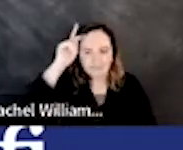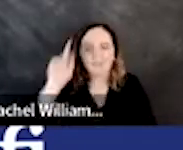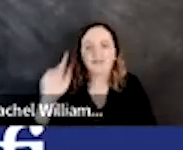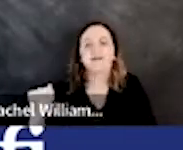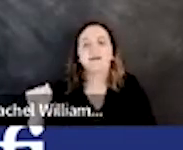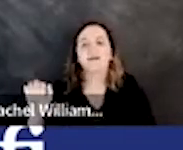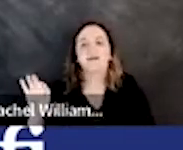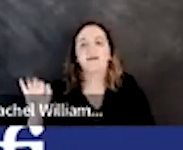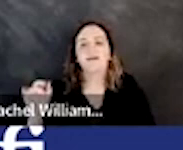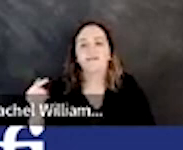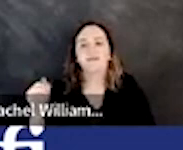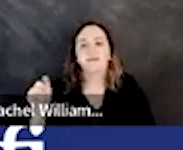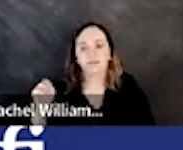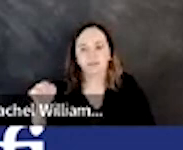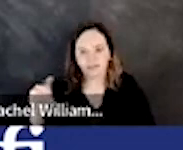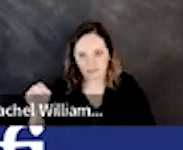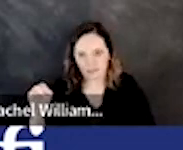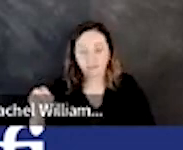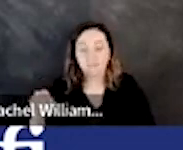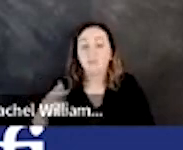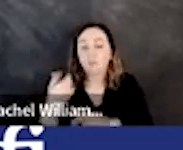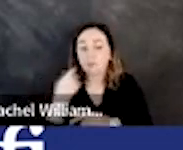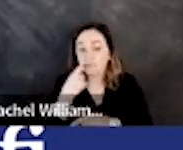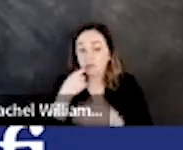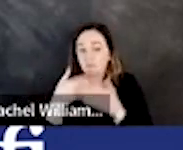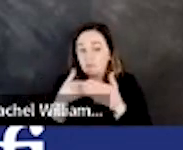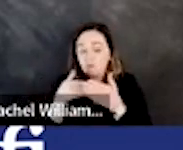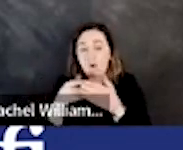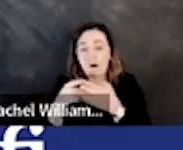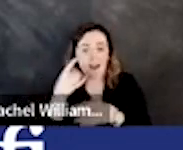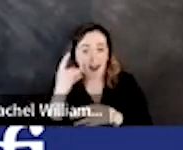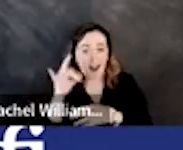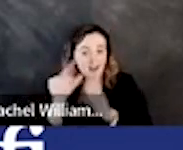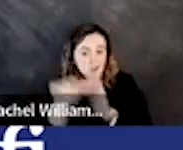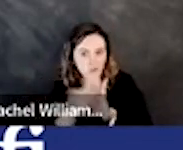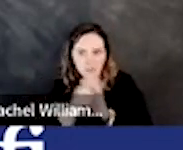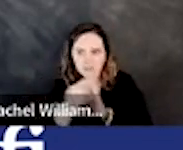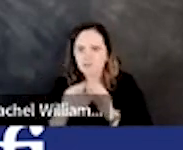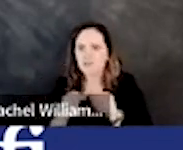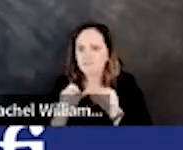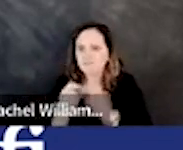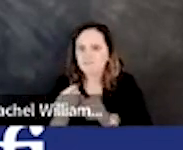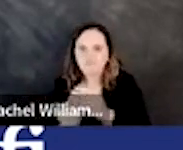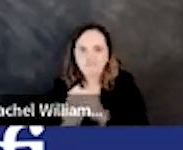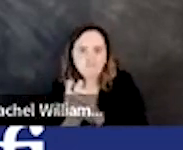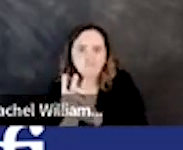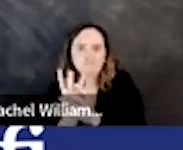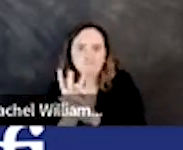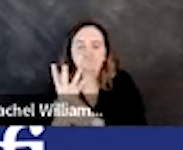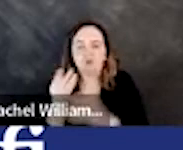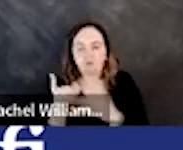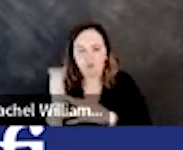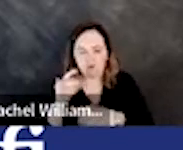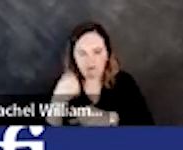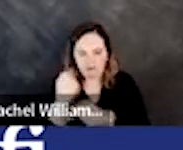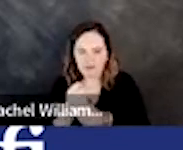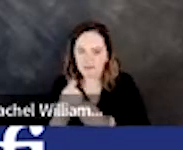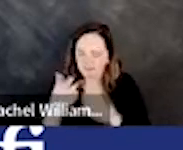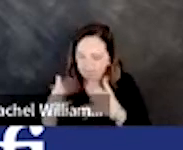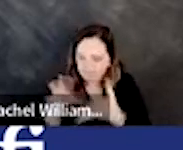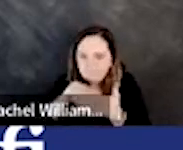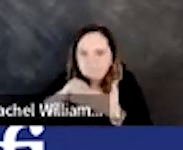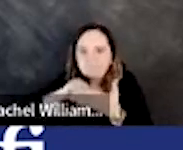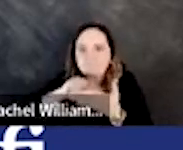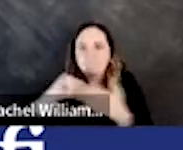grade year. She has grown as a student and as a person throughout her Jordan career. She has challenged